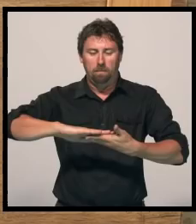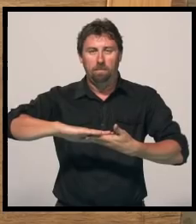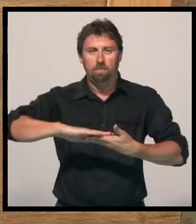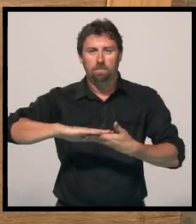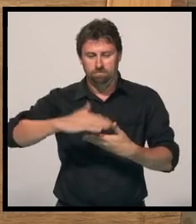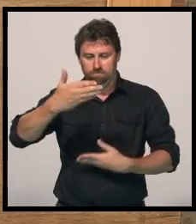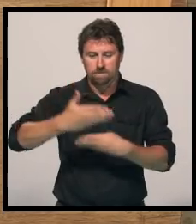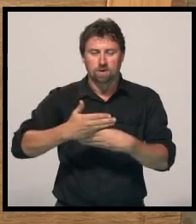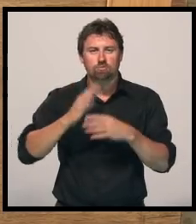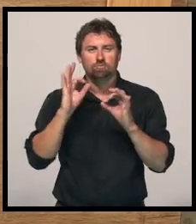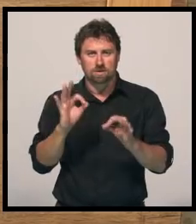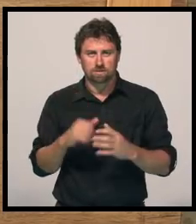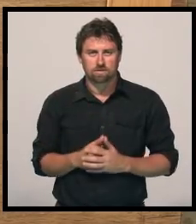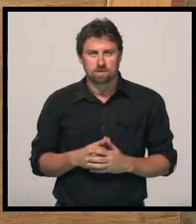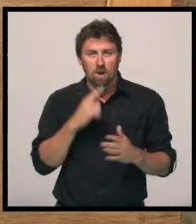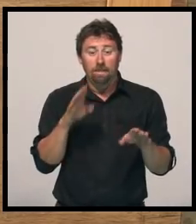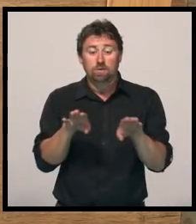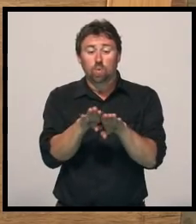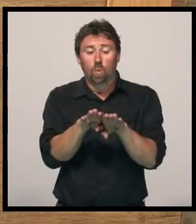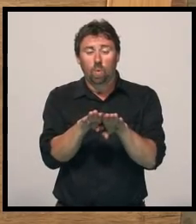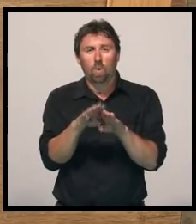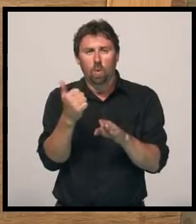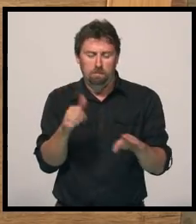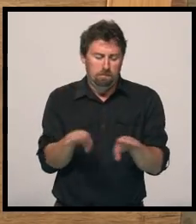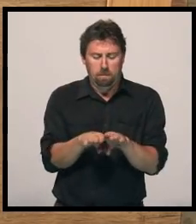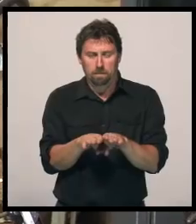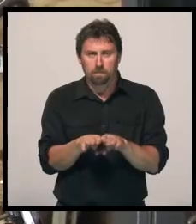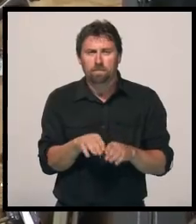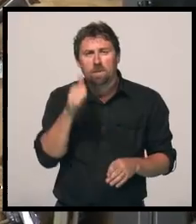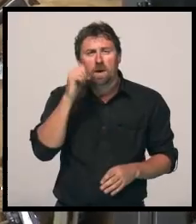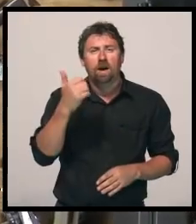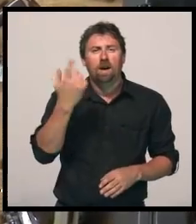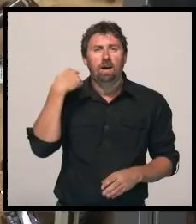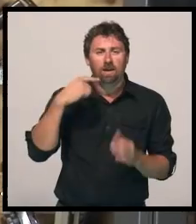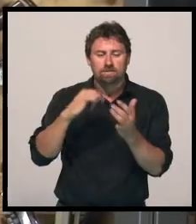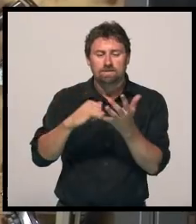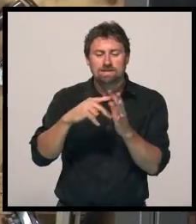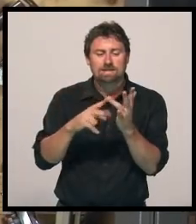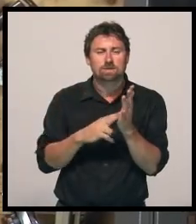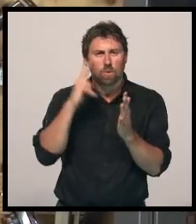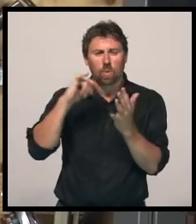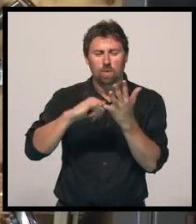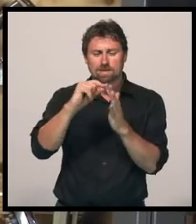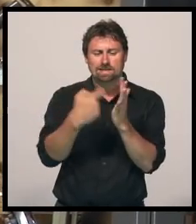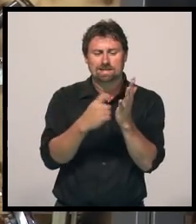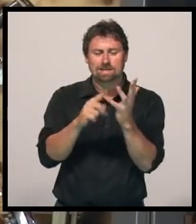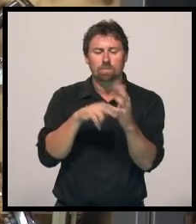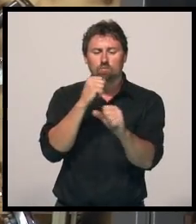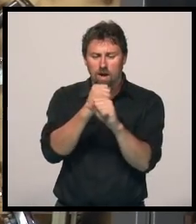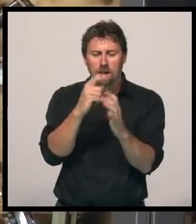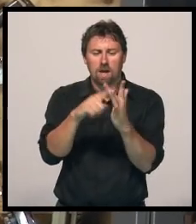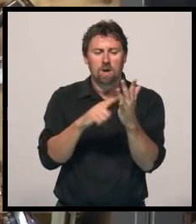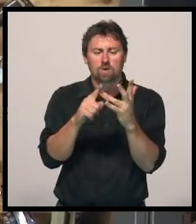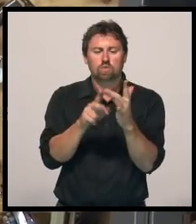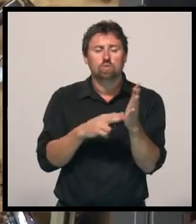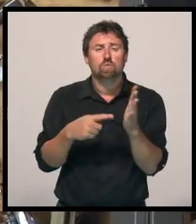and I want to have a good sealed joint between the two. If you watched last season, what we did was a sprung joint. In